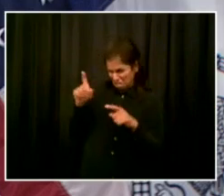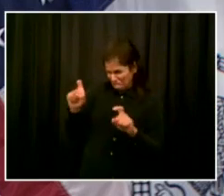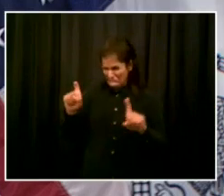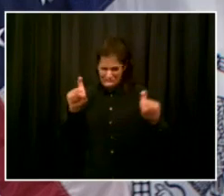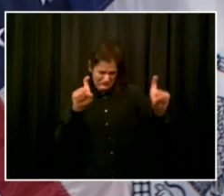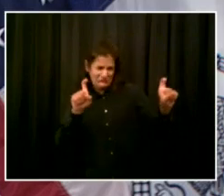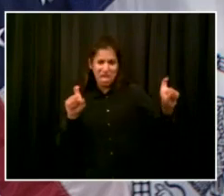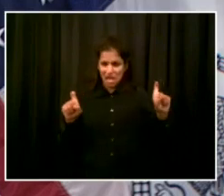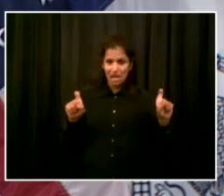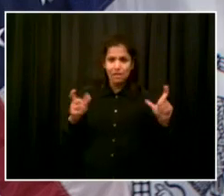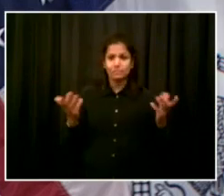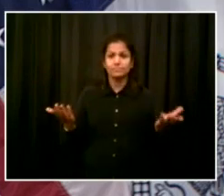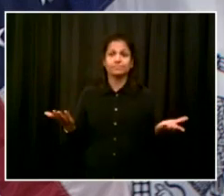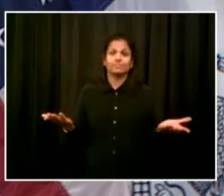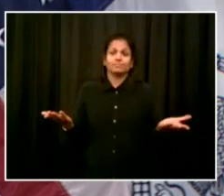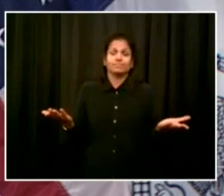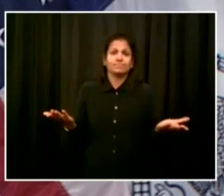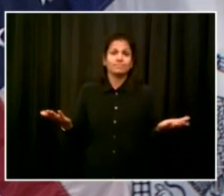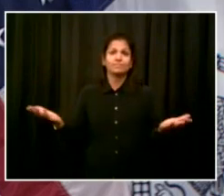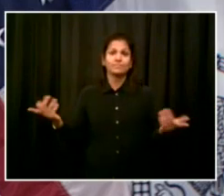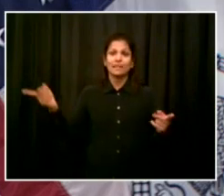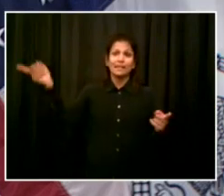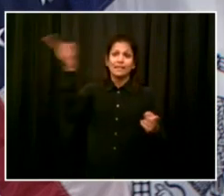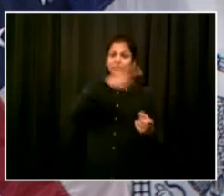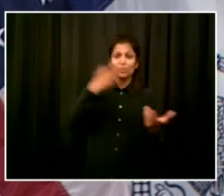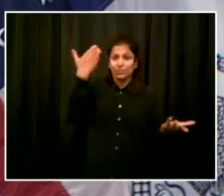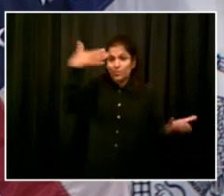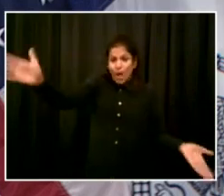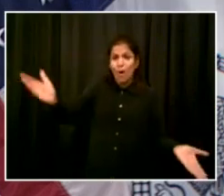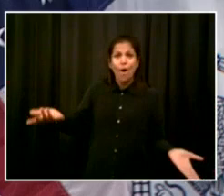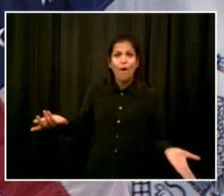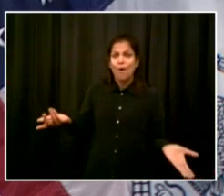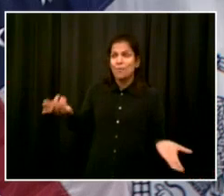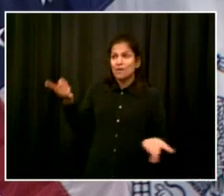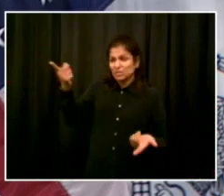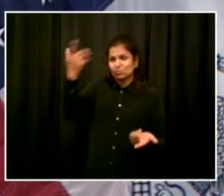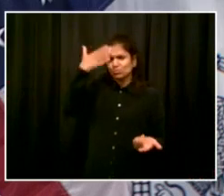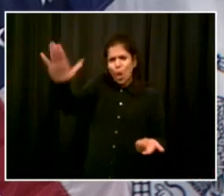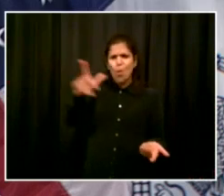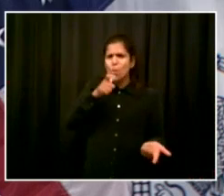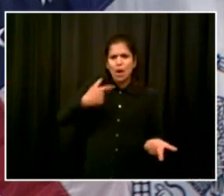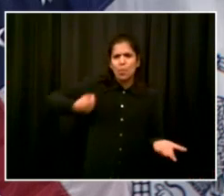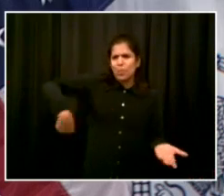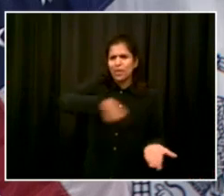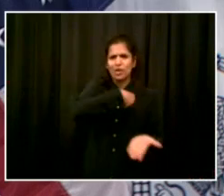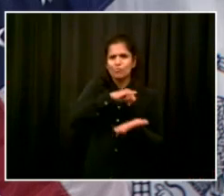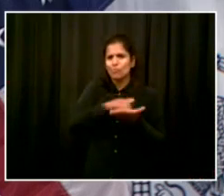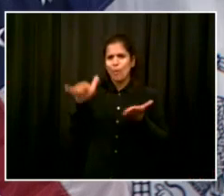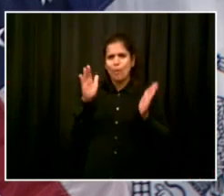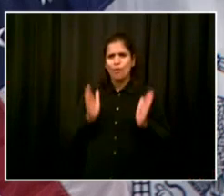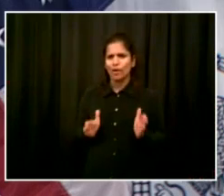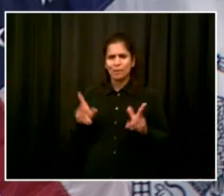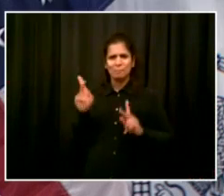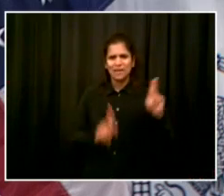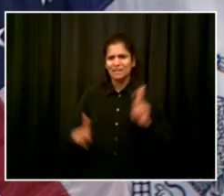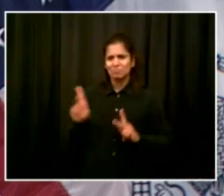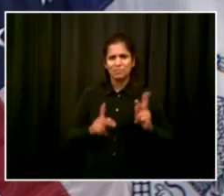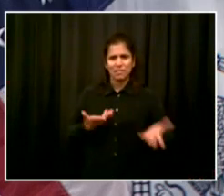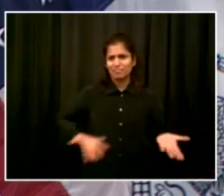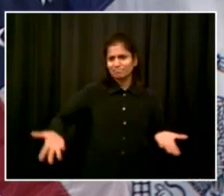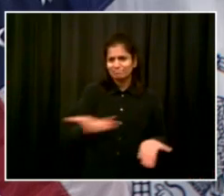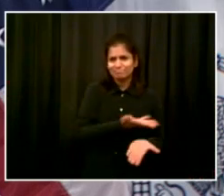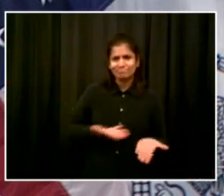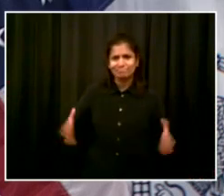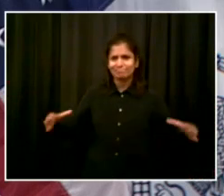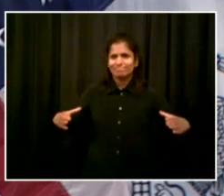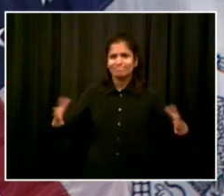New York City. If you really know New Yorkers, then you have faith in this place and our